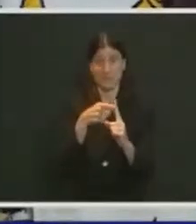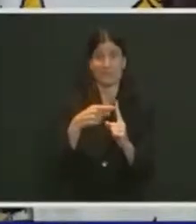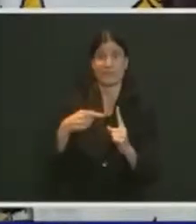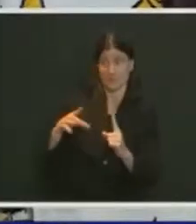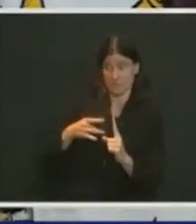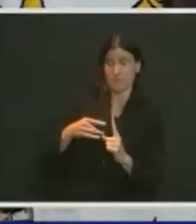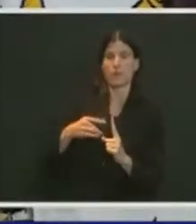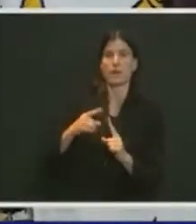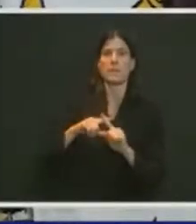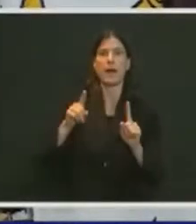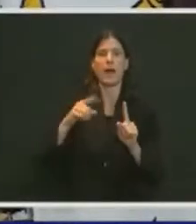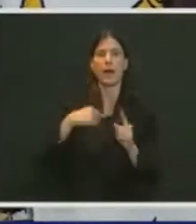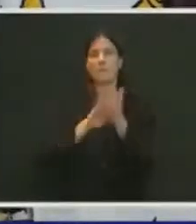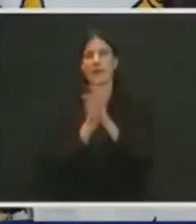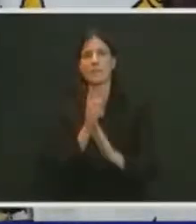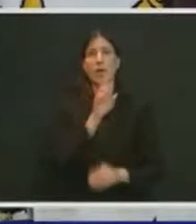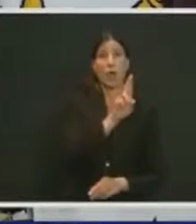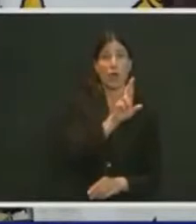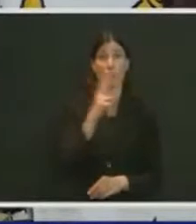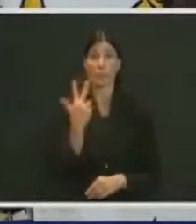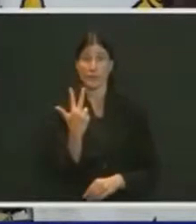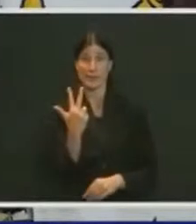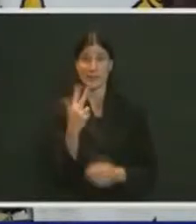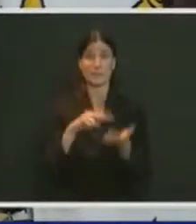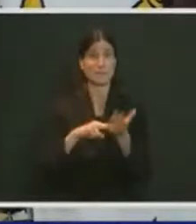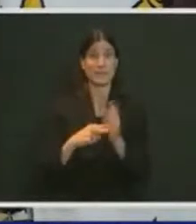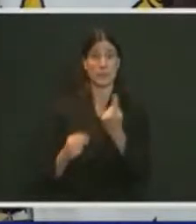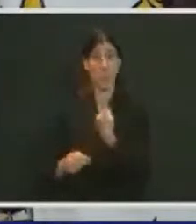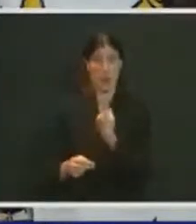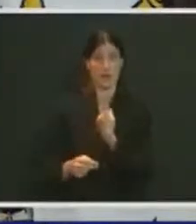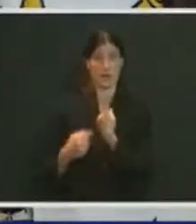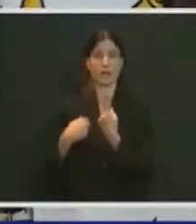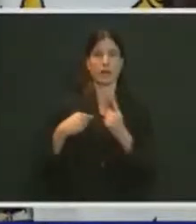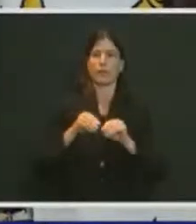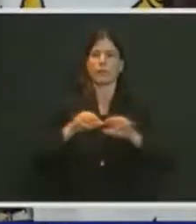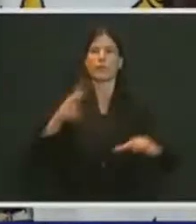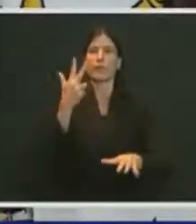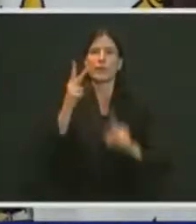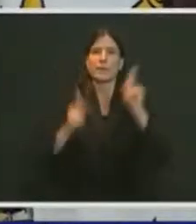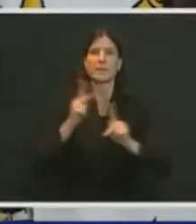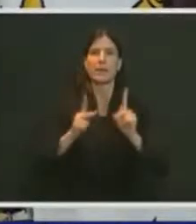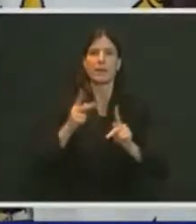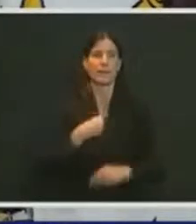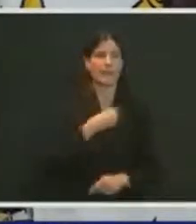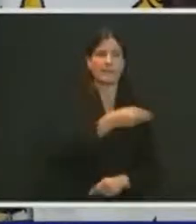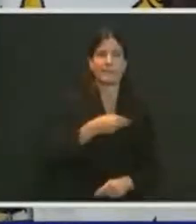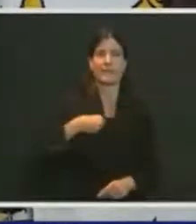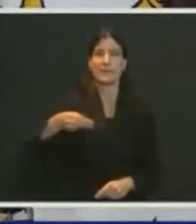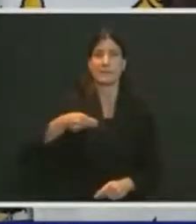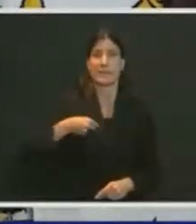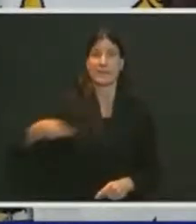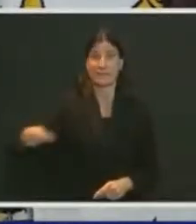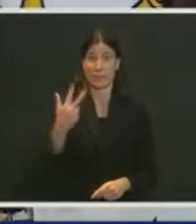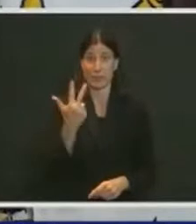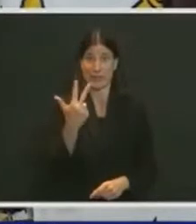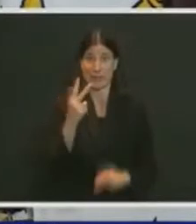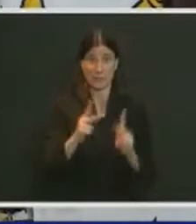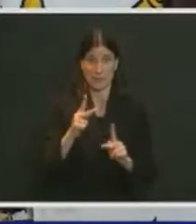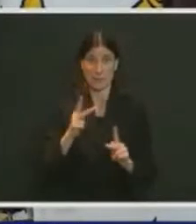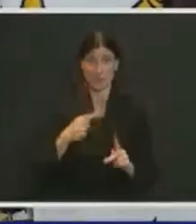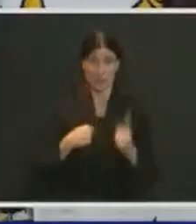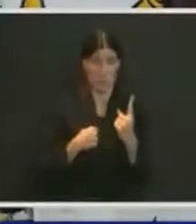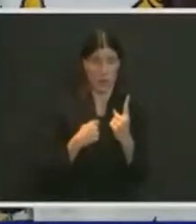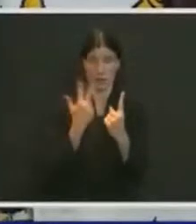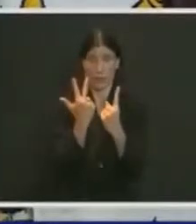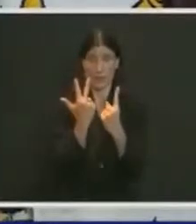couple months ago, that's a scary place to be. That is an unsustainable, scary place to be. That means one sick